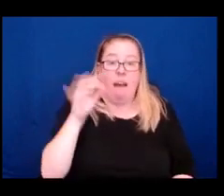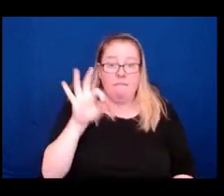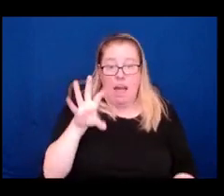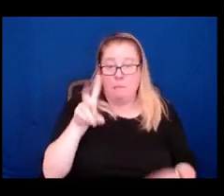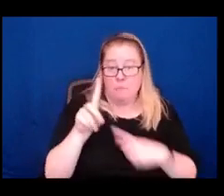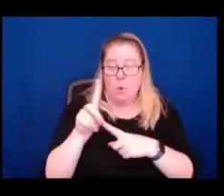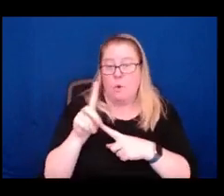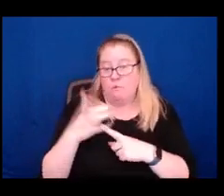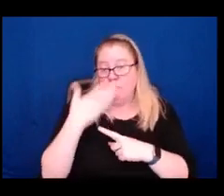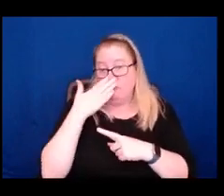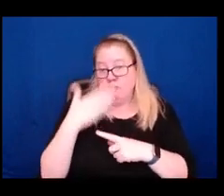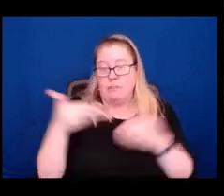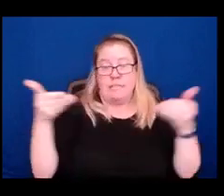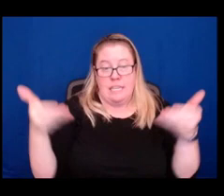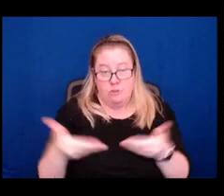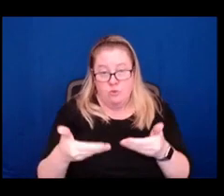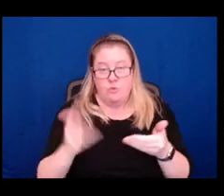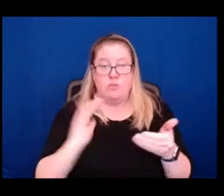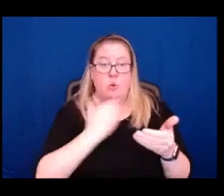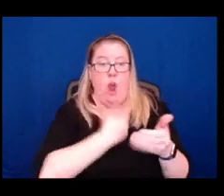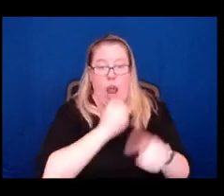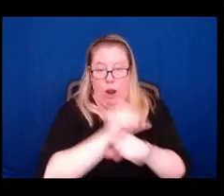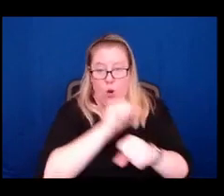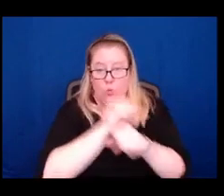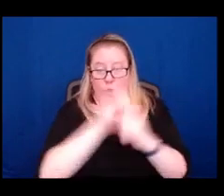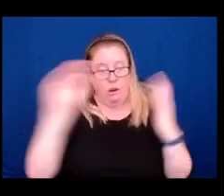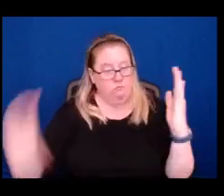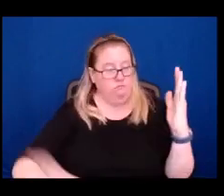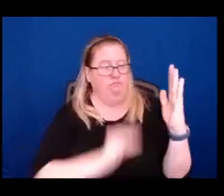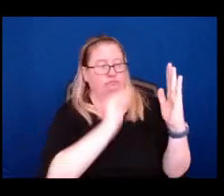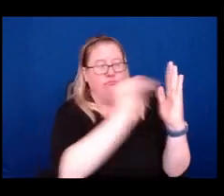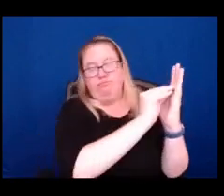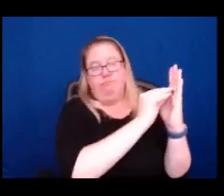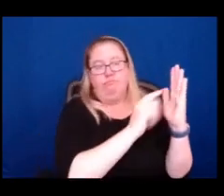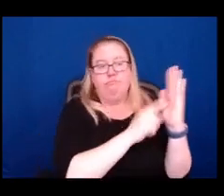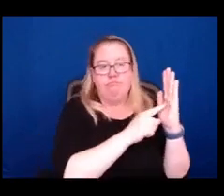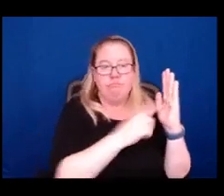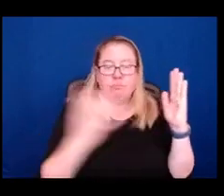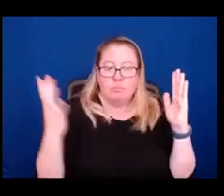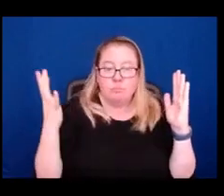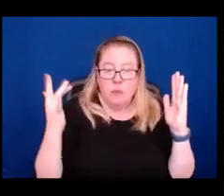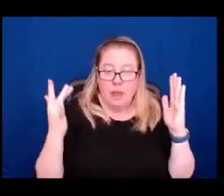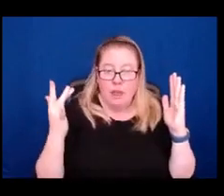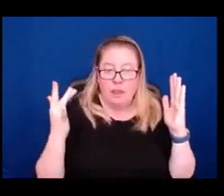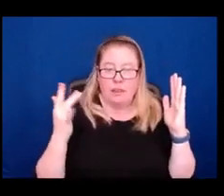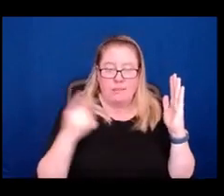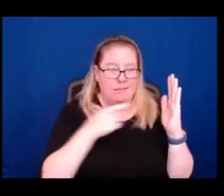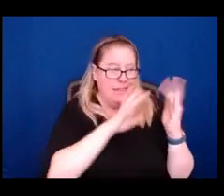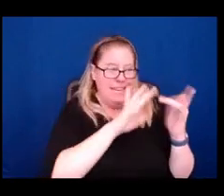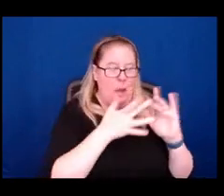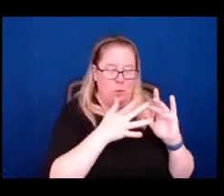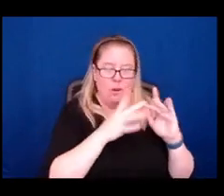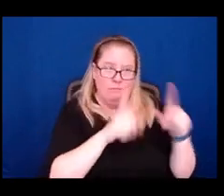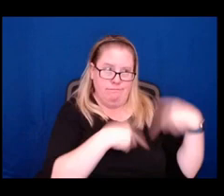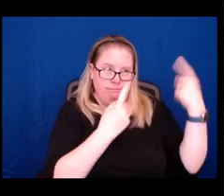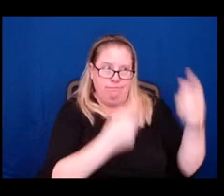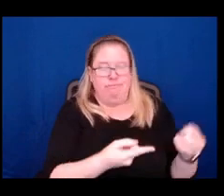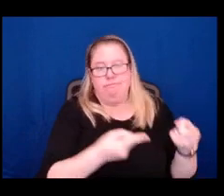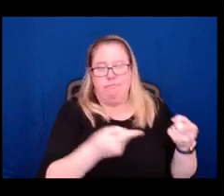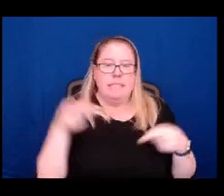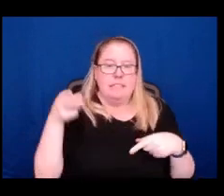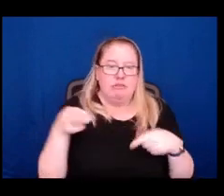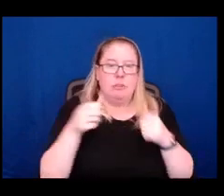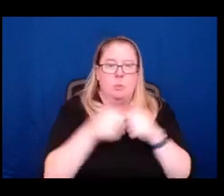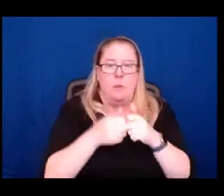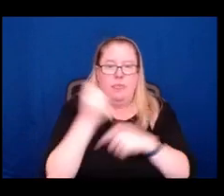important to bring and introduce to the agenda and the work of the network, of course, because of their longstanding